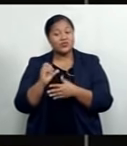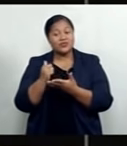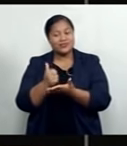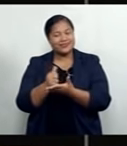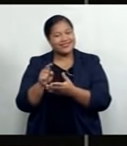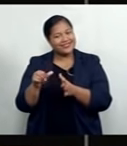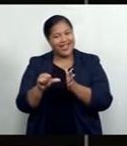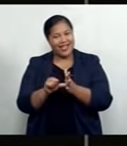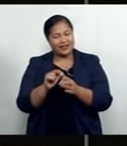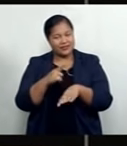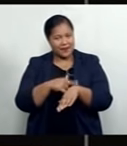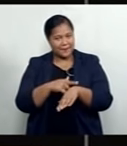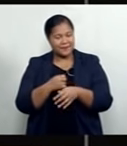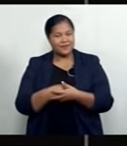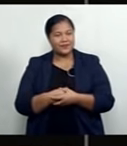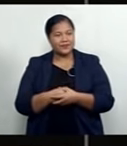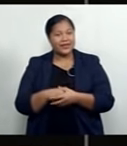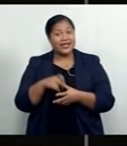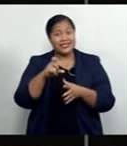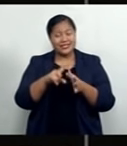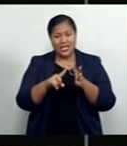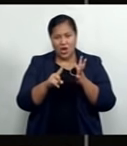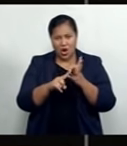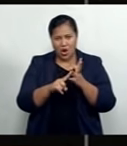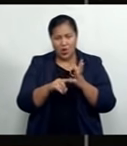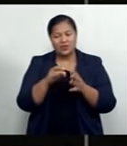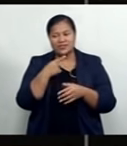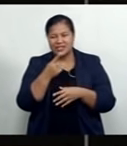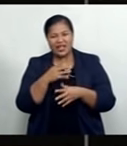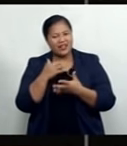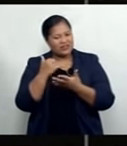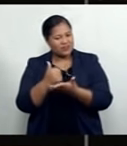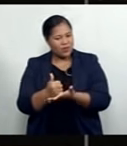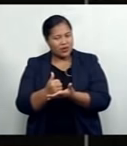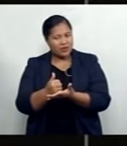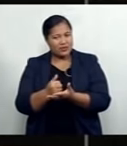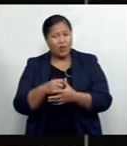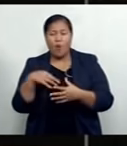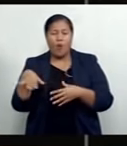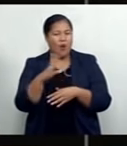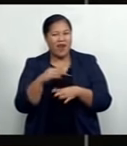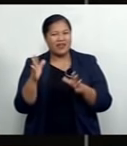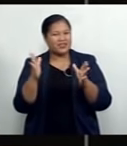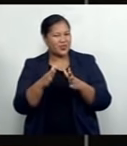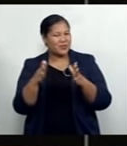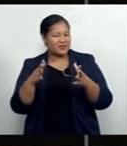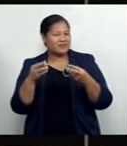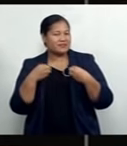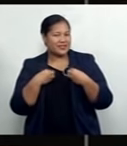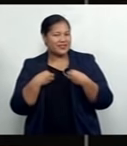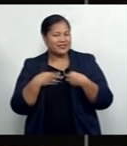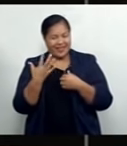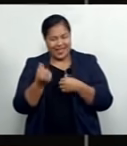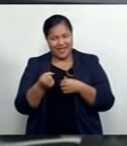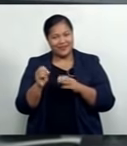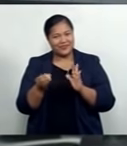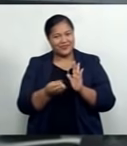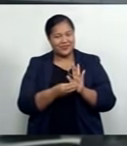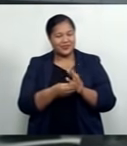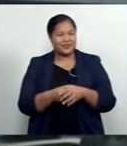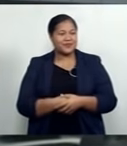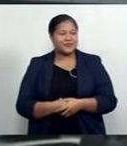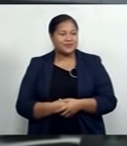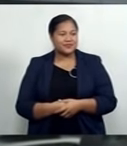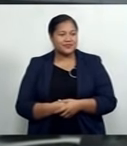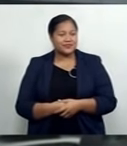times. Chief Executive Saud Minan says they've accommodated almost every MSME customer they have. Kritika Kumar reports.